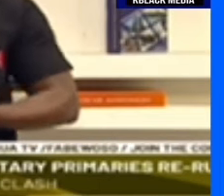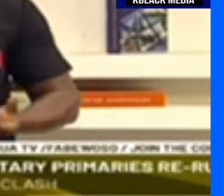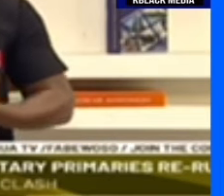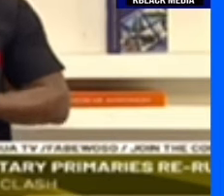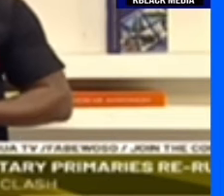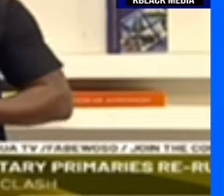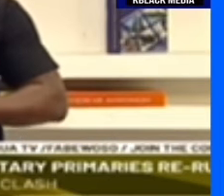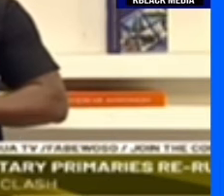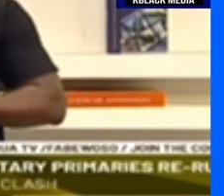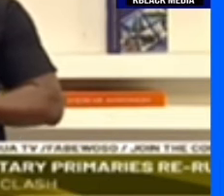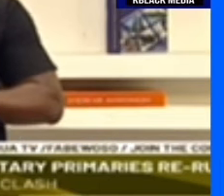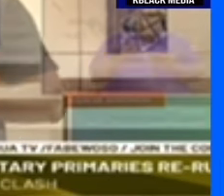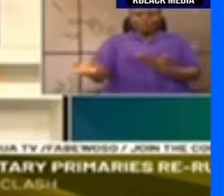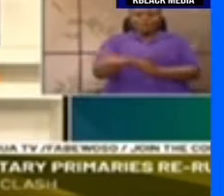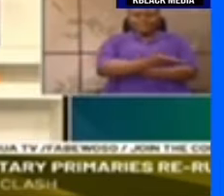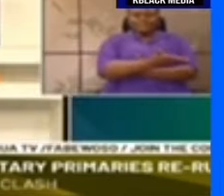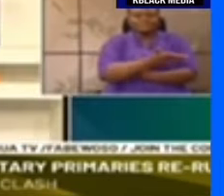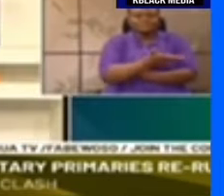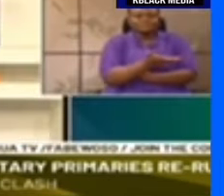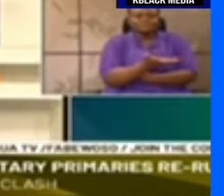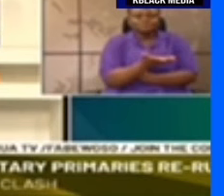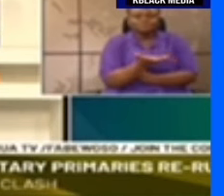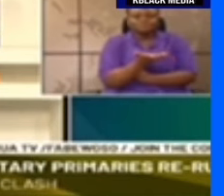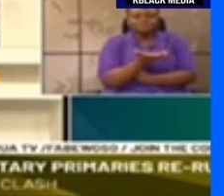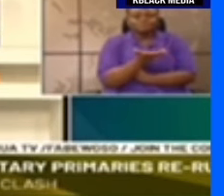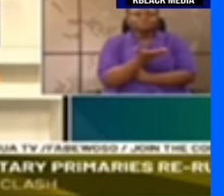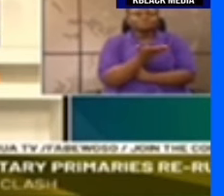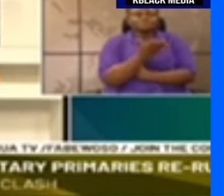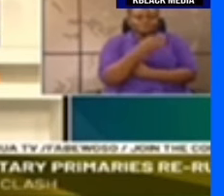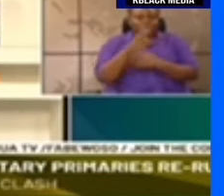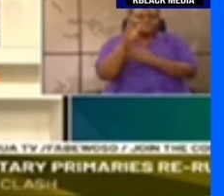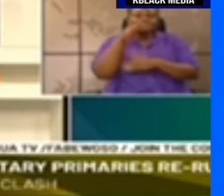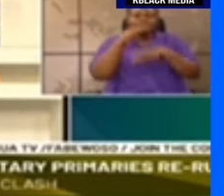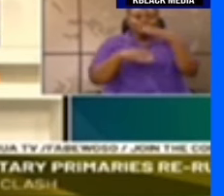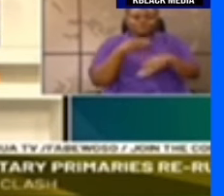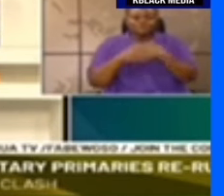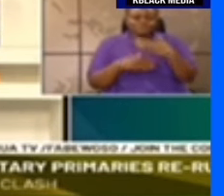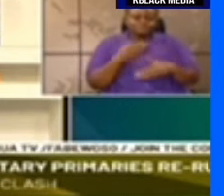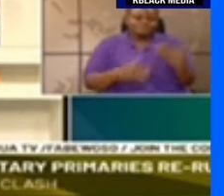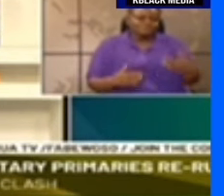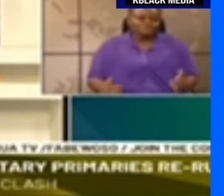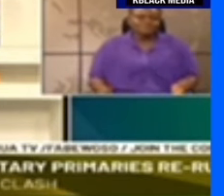hi, sir. Good morning. Yeah, me jine se bibi aboko.